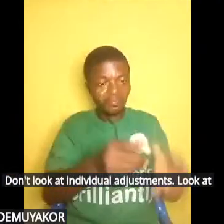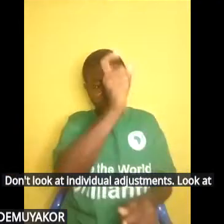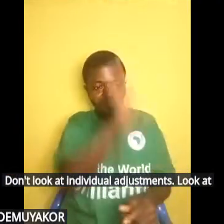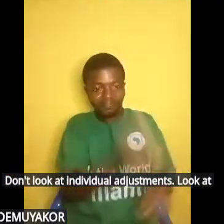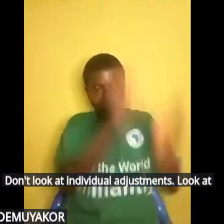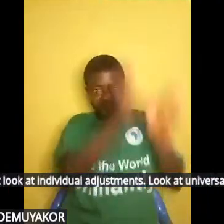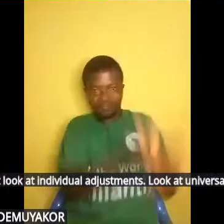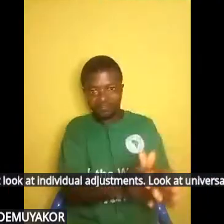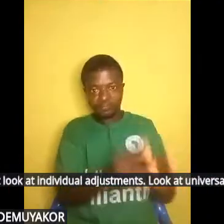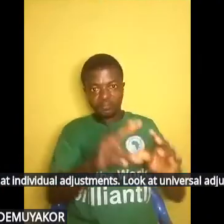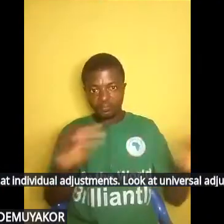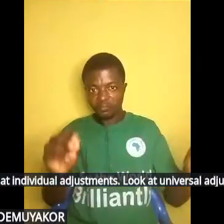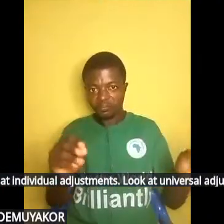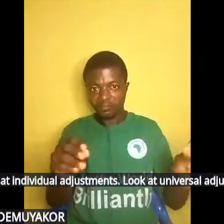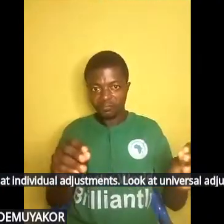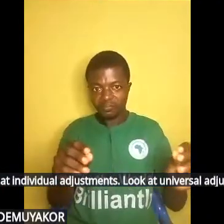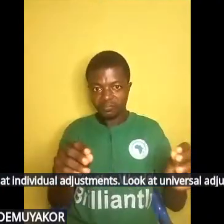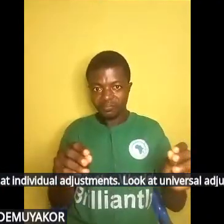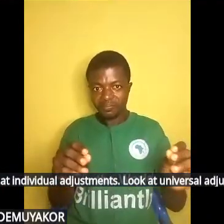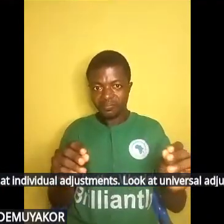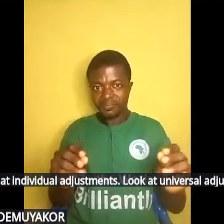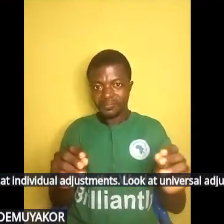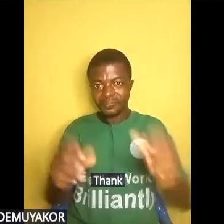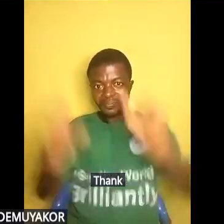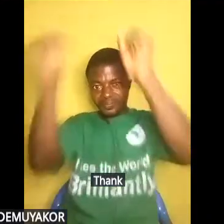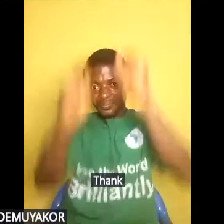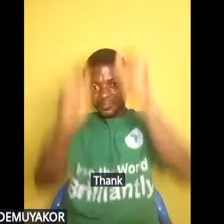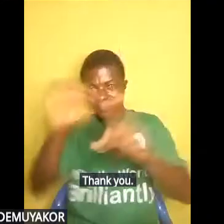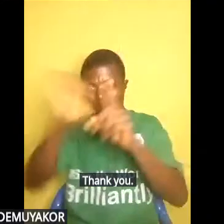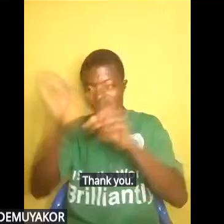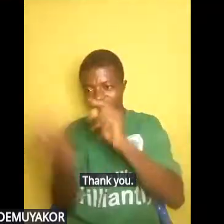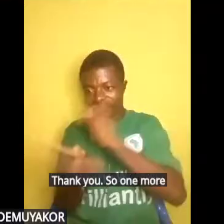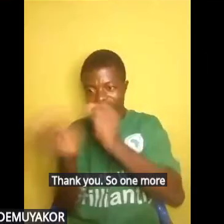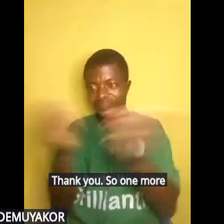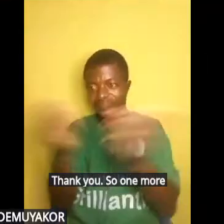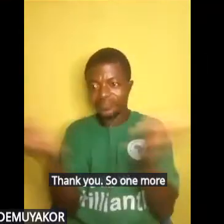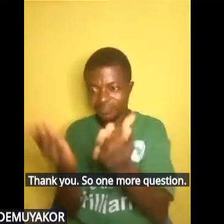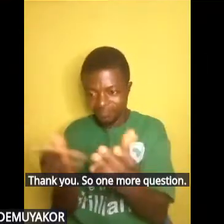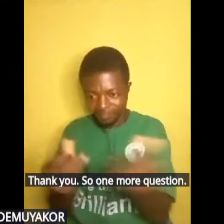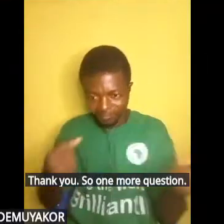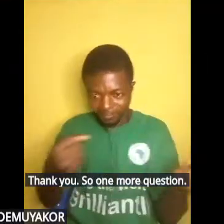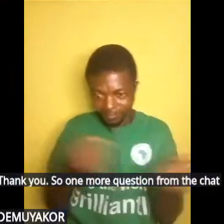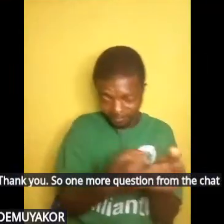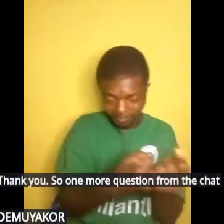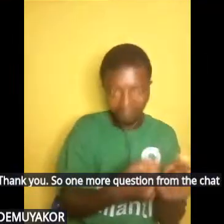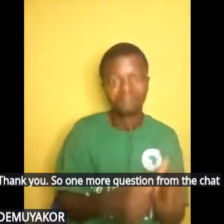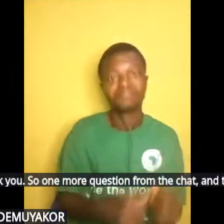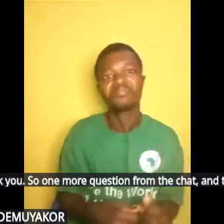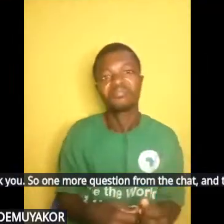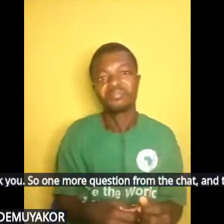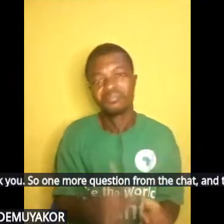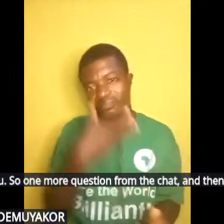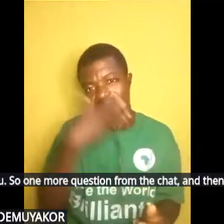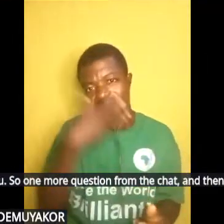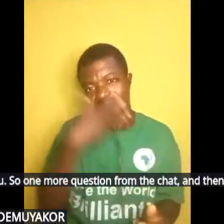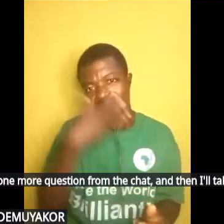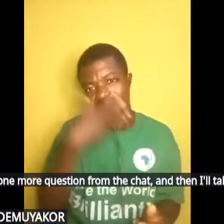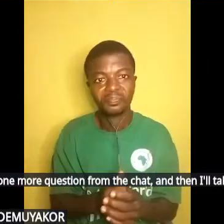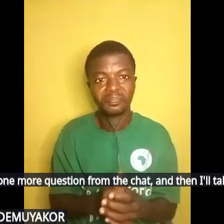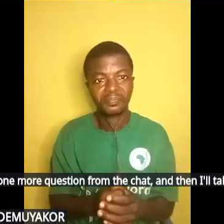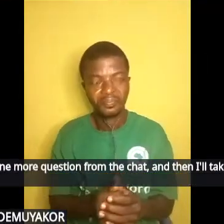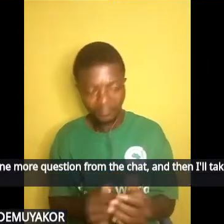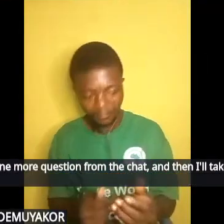universal adjustments. Thank you. So one more question from the chat, and then I'll take the two hands that